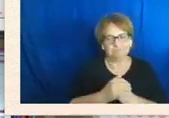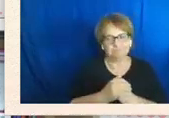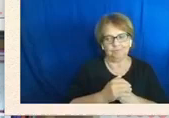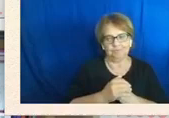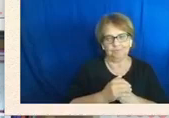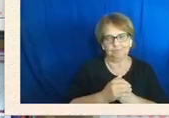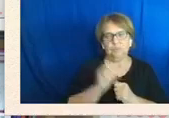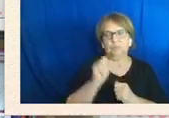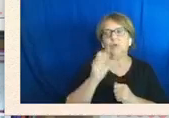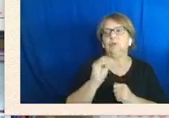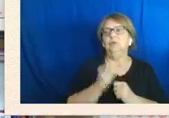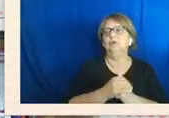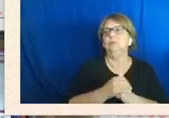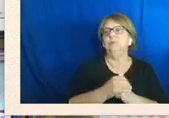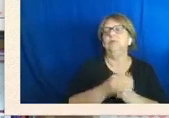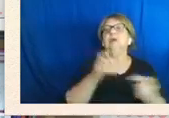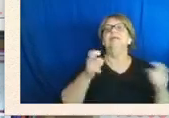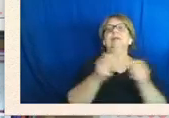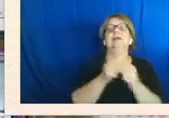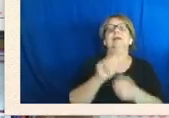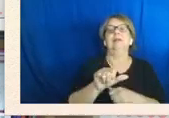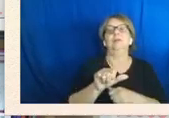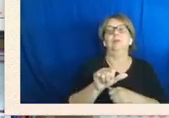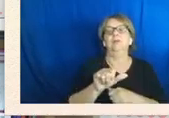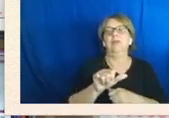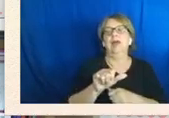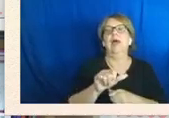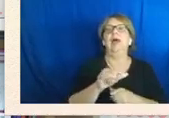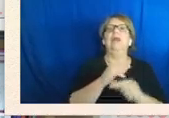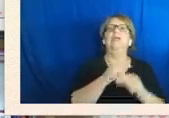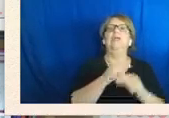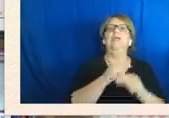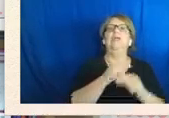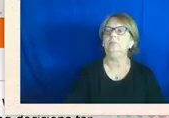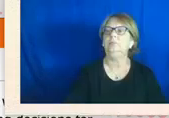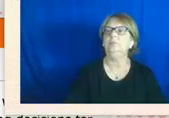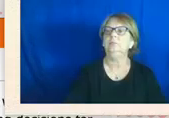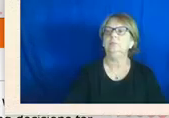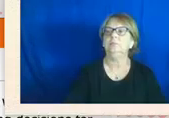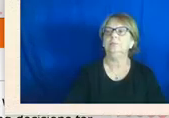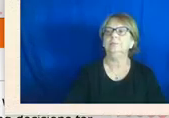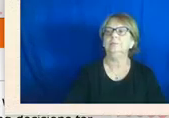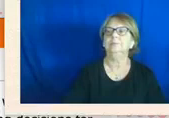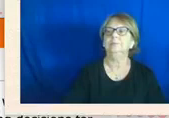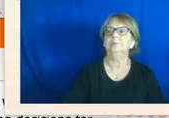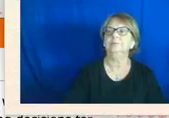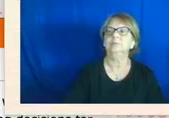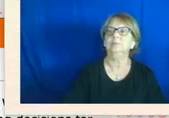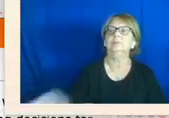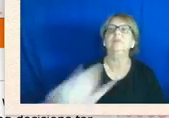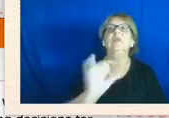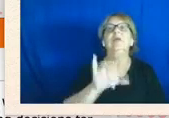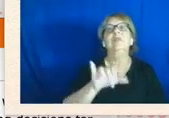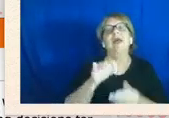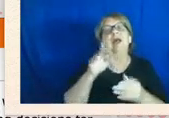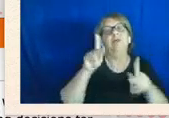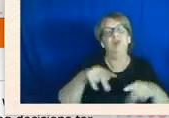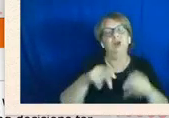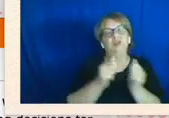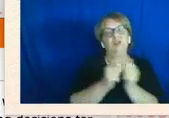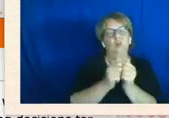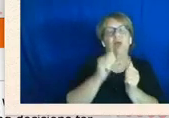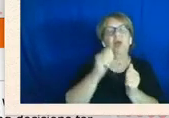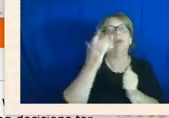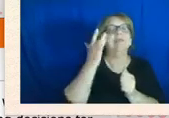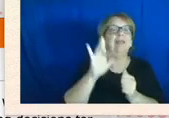So, dealing with that, with guardian advocacy under developmental disability, if a person with an intellectual or developmental disability